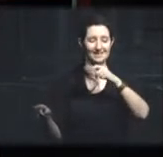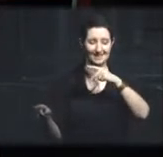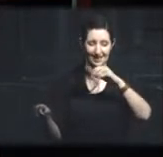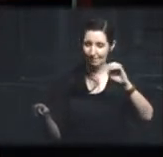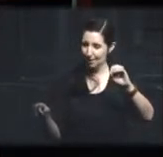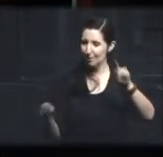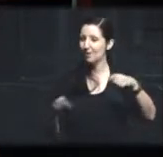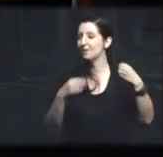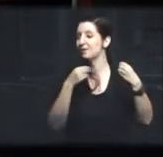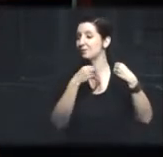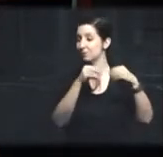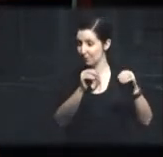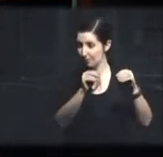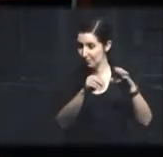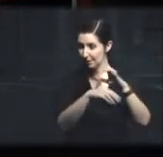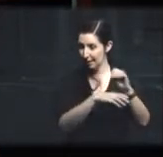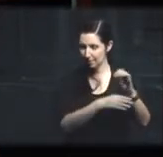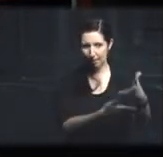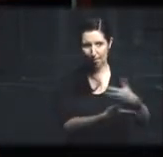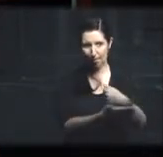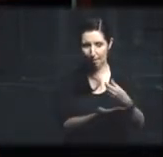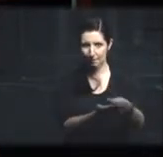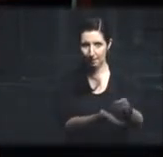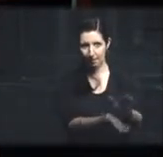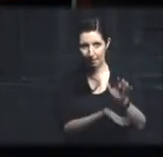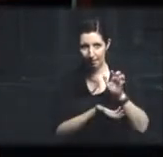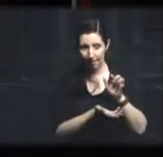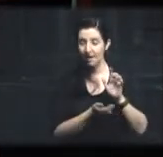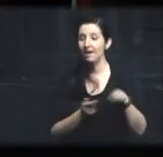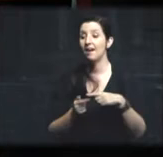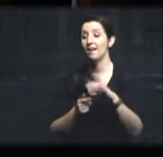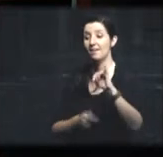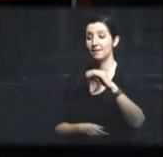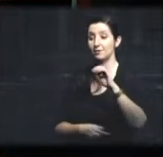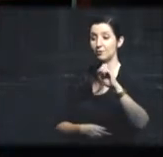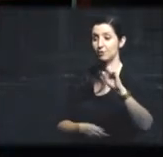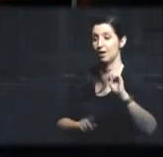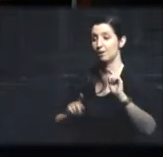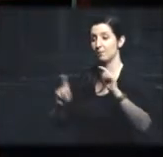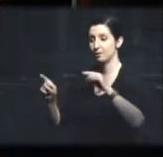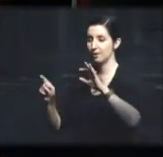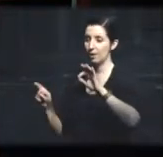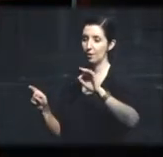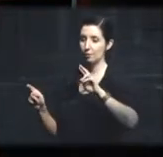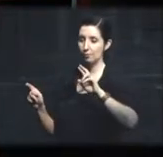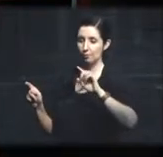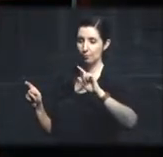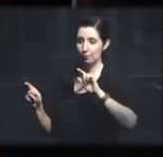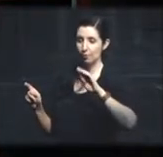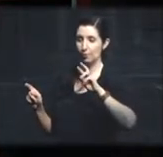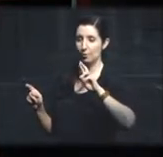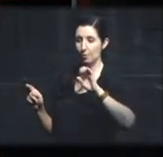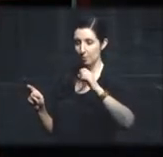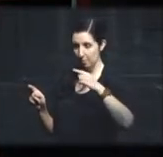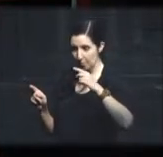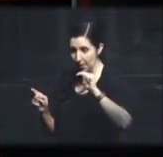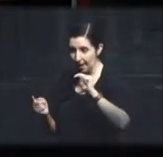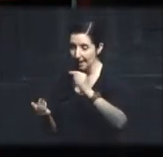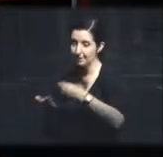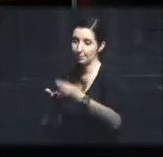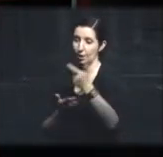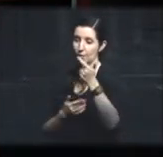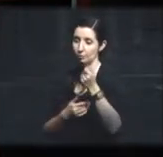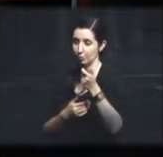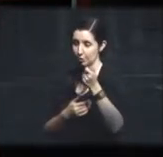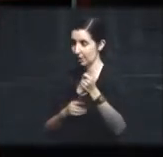Jake worked directly from him. Then Jake went off on a Fulbright scholarship to Africa, worked to start up a business, and he did start a